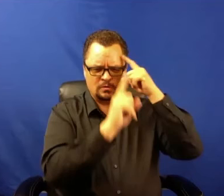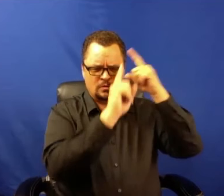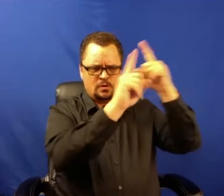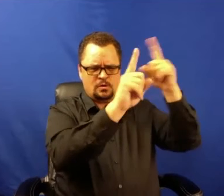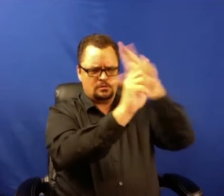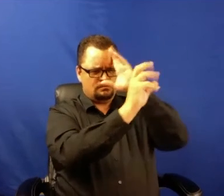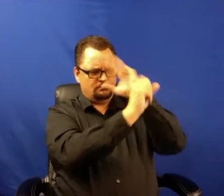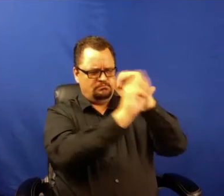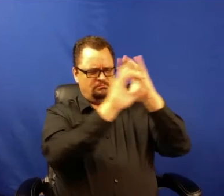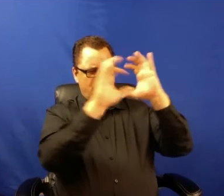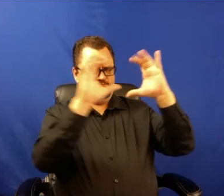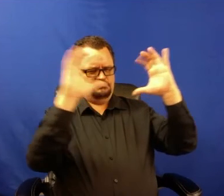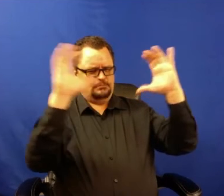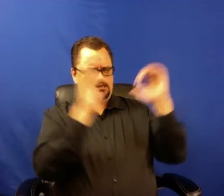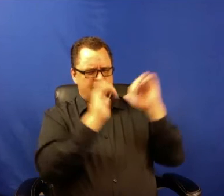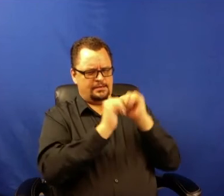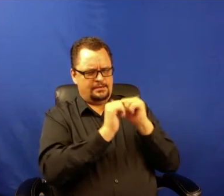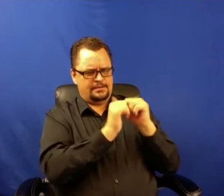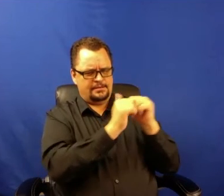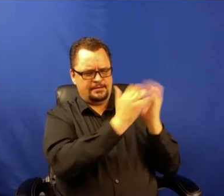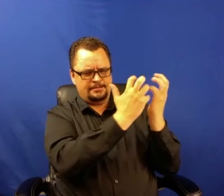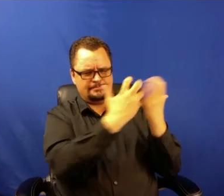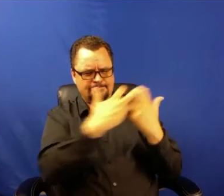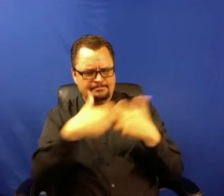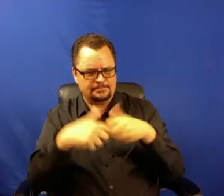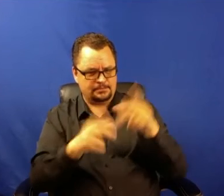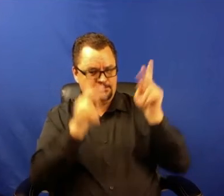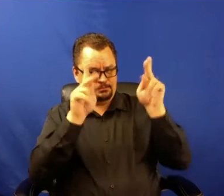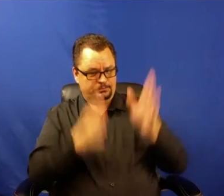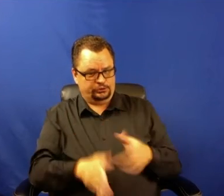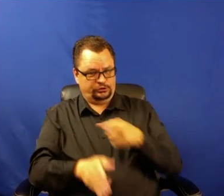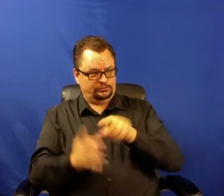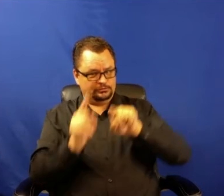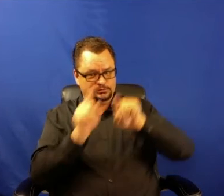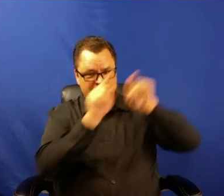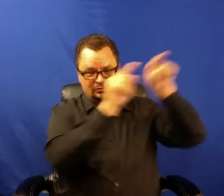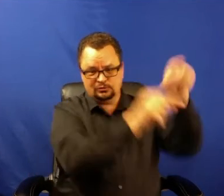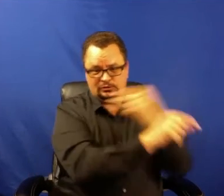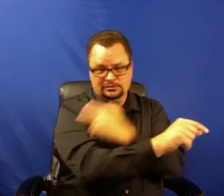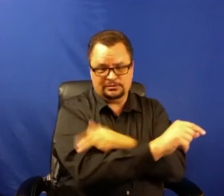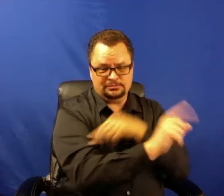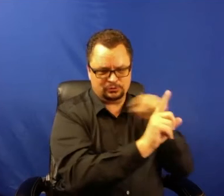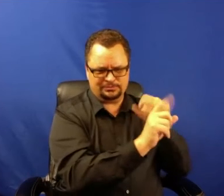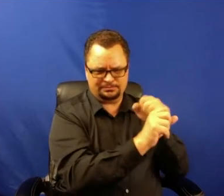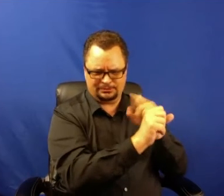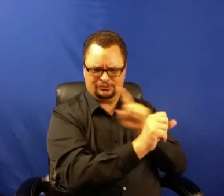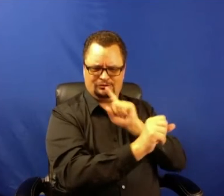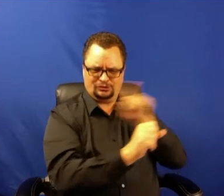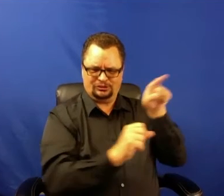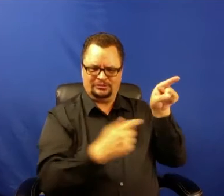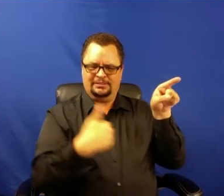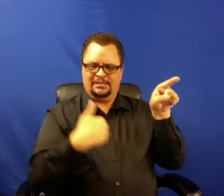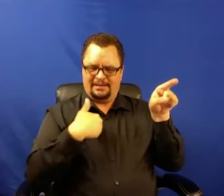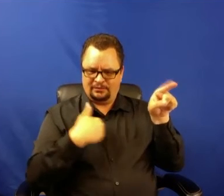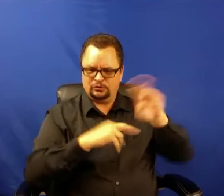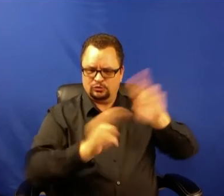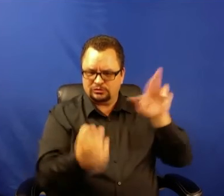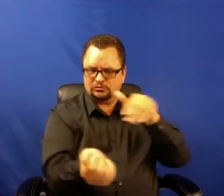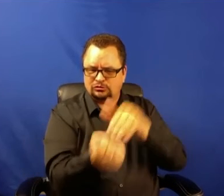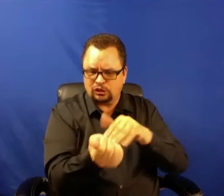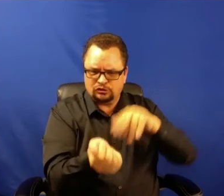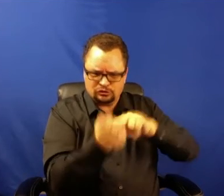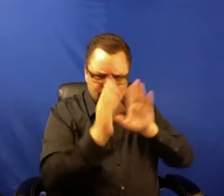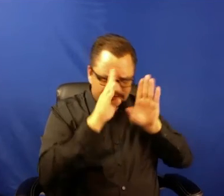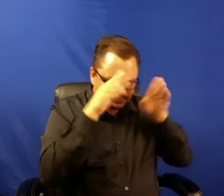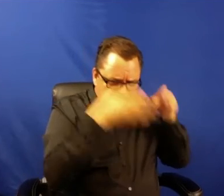are used to, as you know, Dr. Terwish and Dr. Vu, they just make room and they absorb what's showing up.